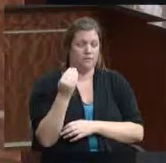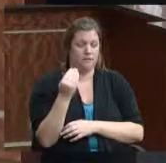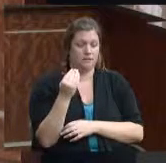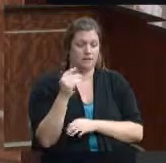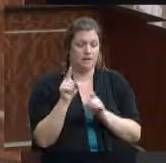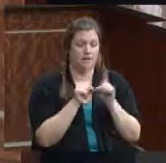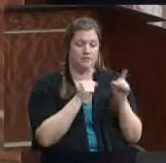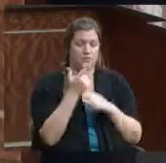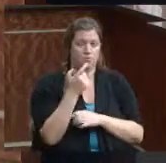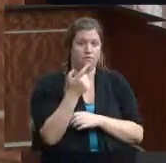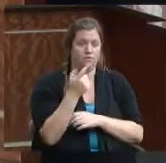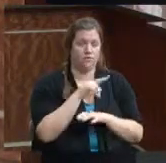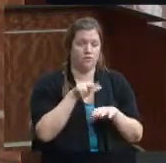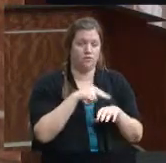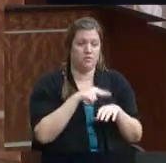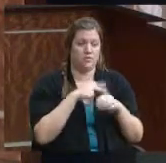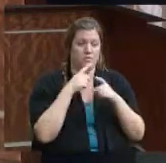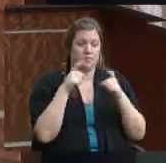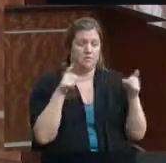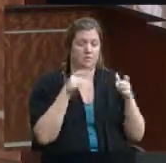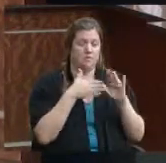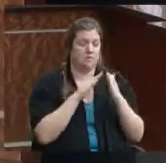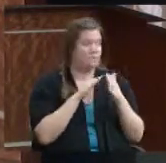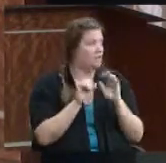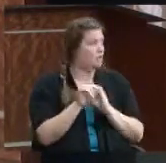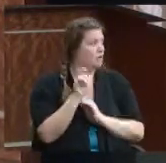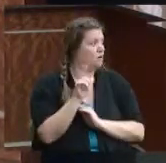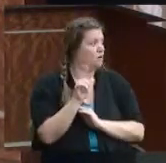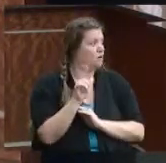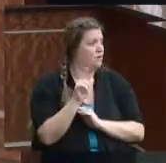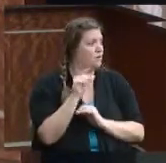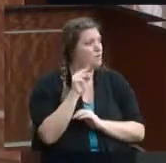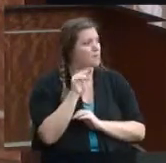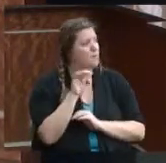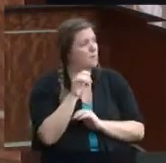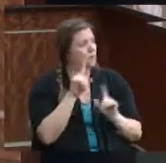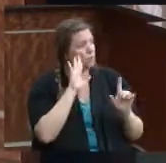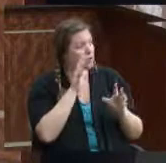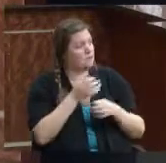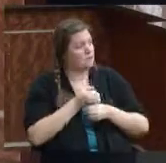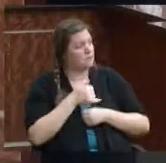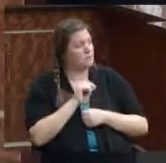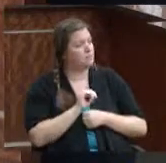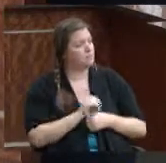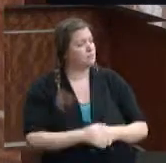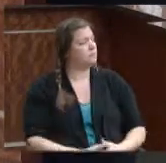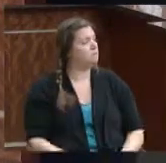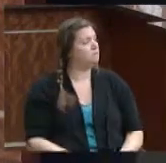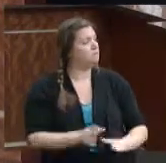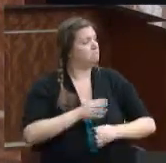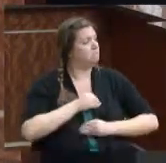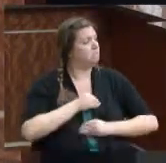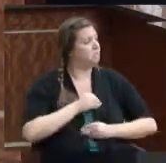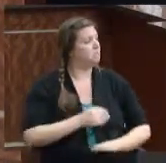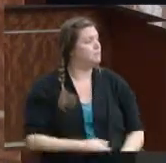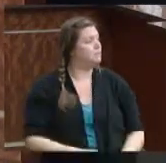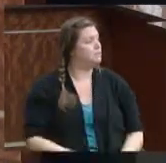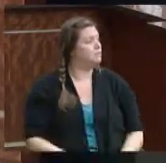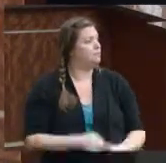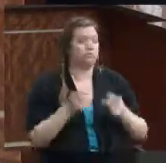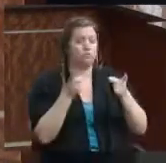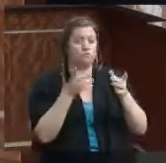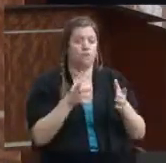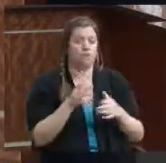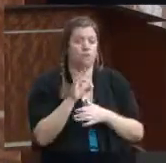the 21st National Public Lands Day in the City of Laurel. Mike, are you going to accept this? Ask Mike Lotsky, our director